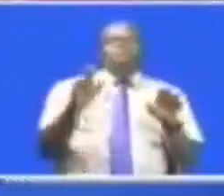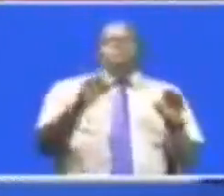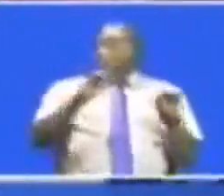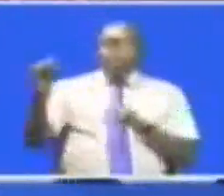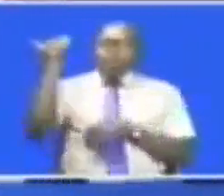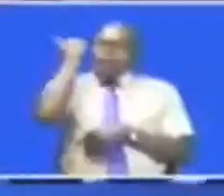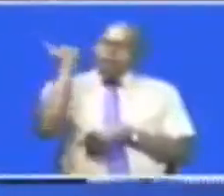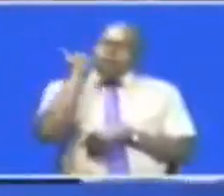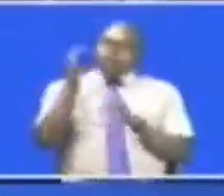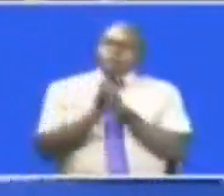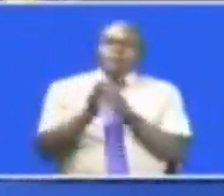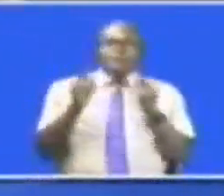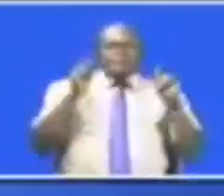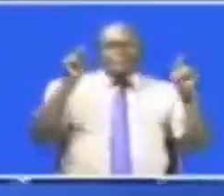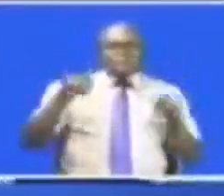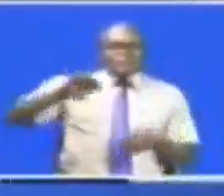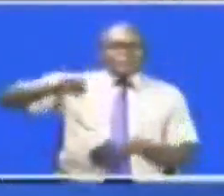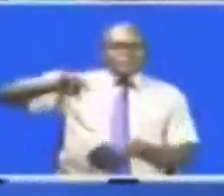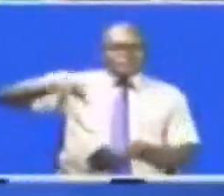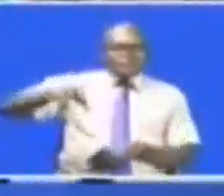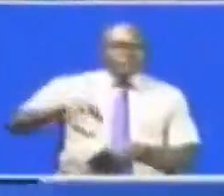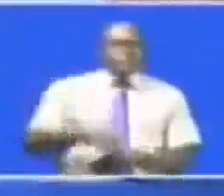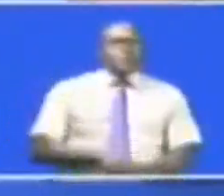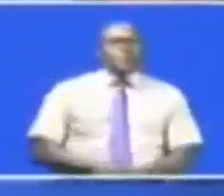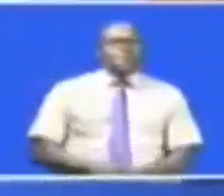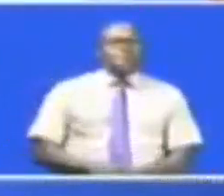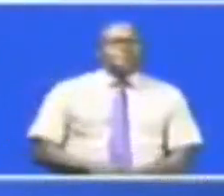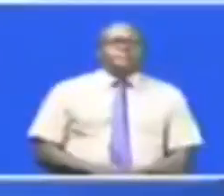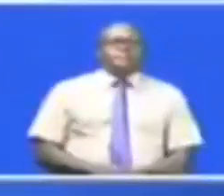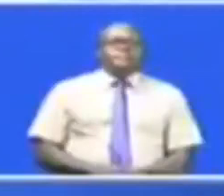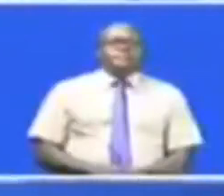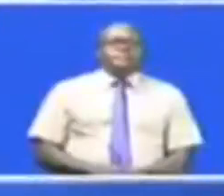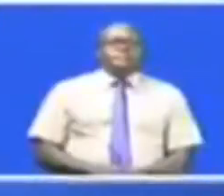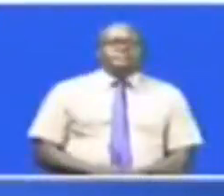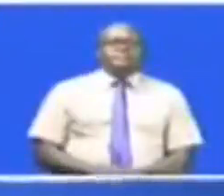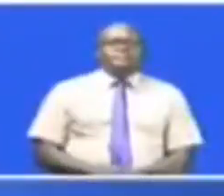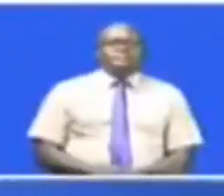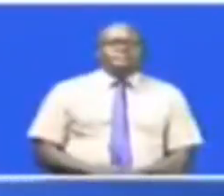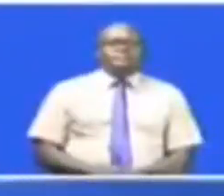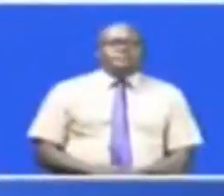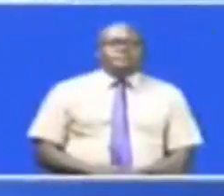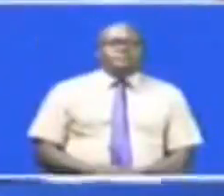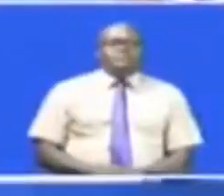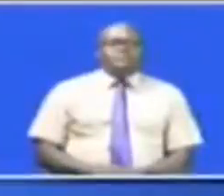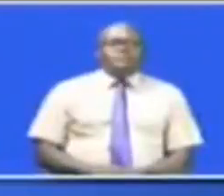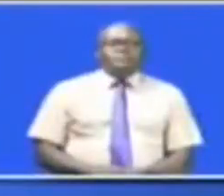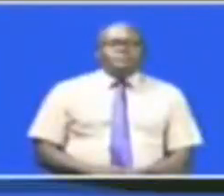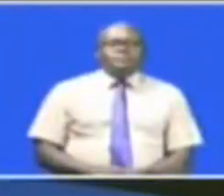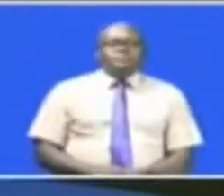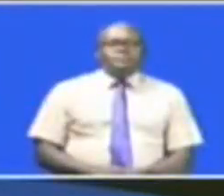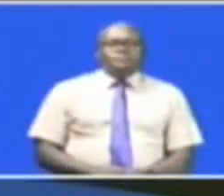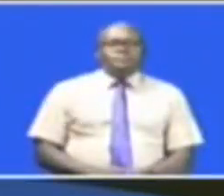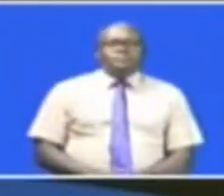nurses in court and their strikes in the counties. Mark Namaswa, KTN News.